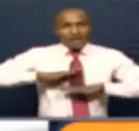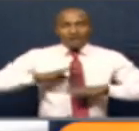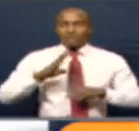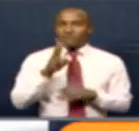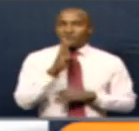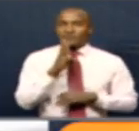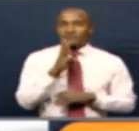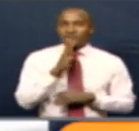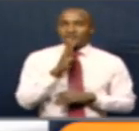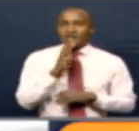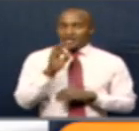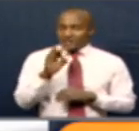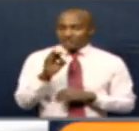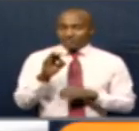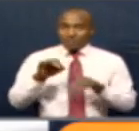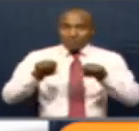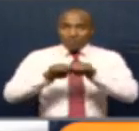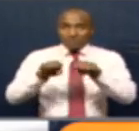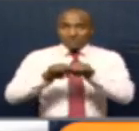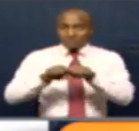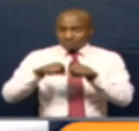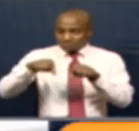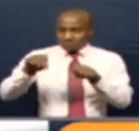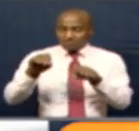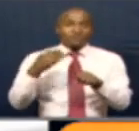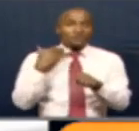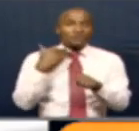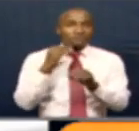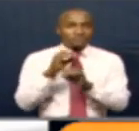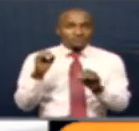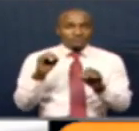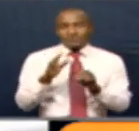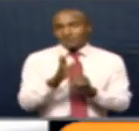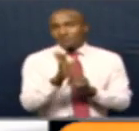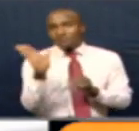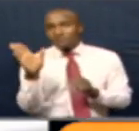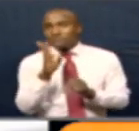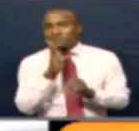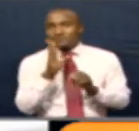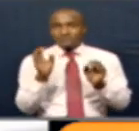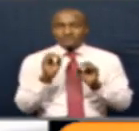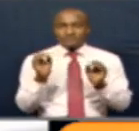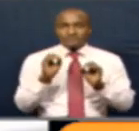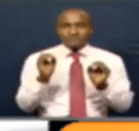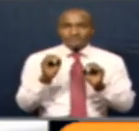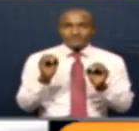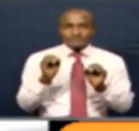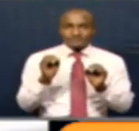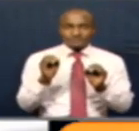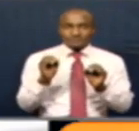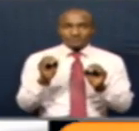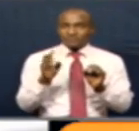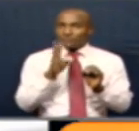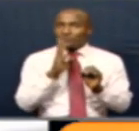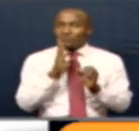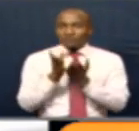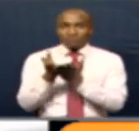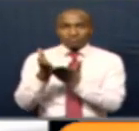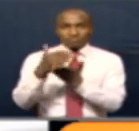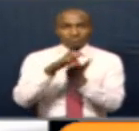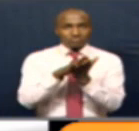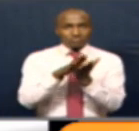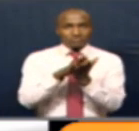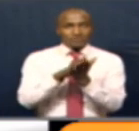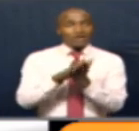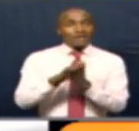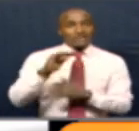there were no leaking pipes, no cartels, no diversion. There would be no harvesting. Now the